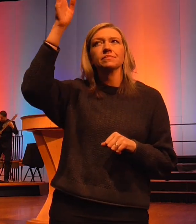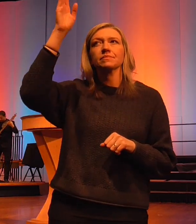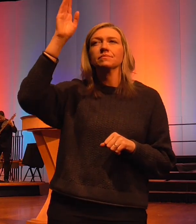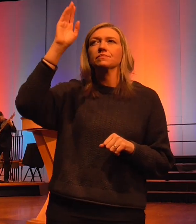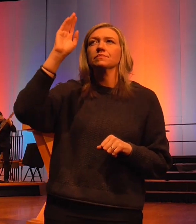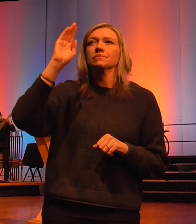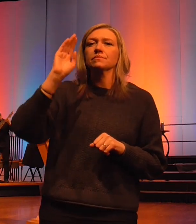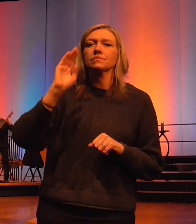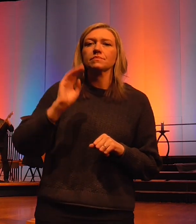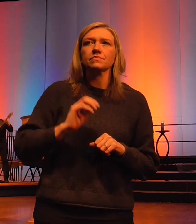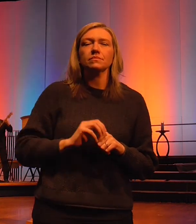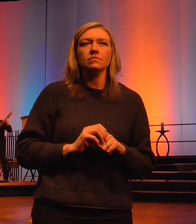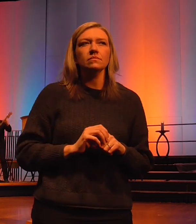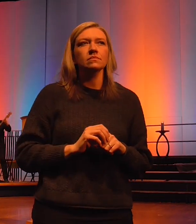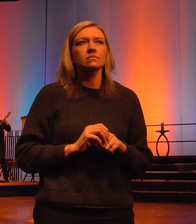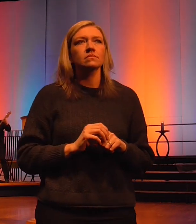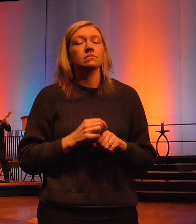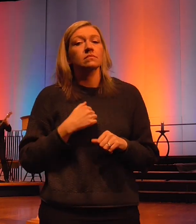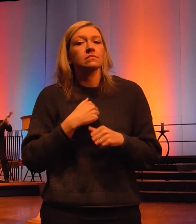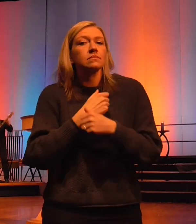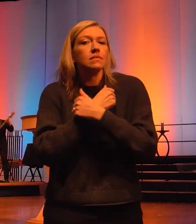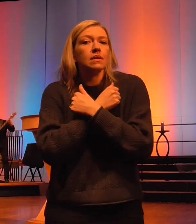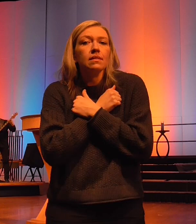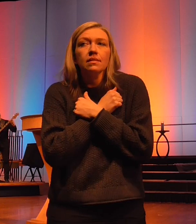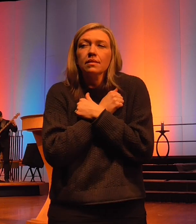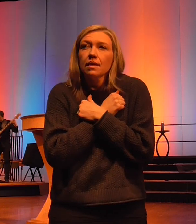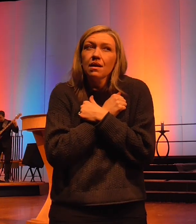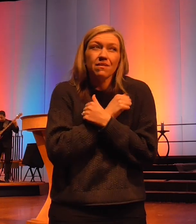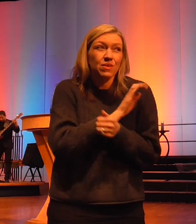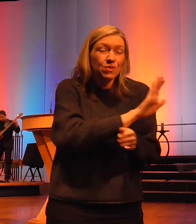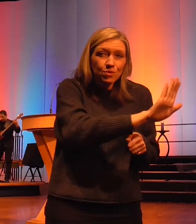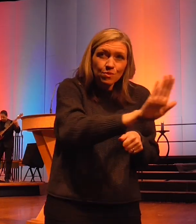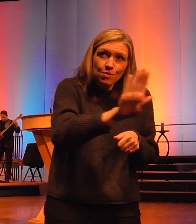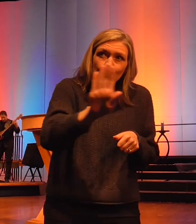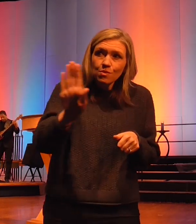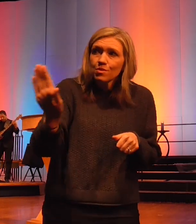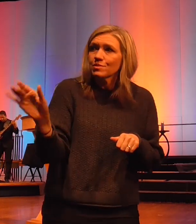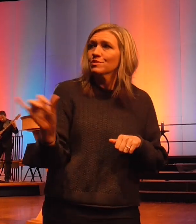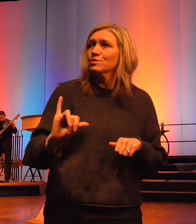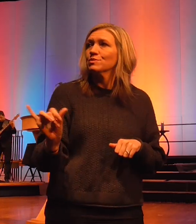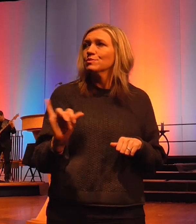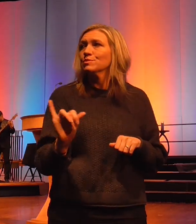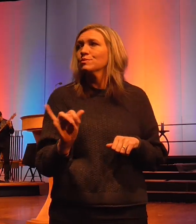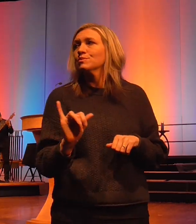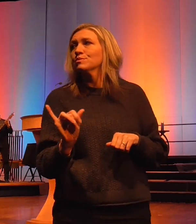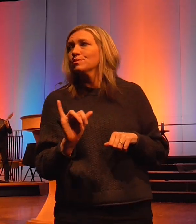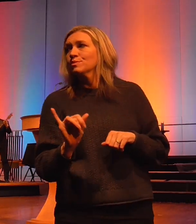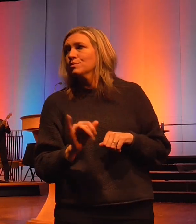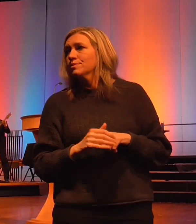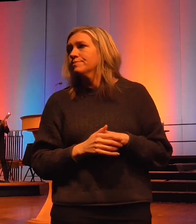God. I love yours